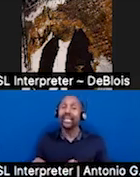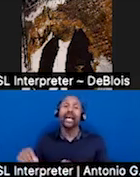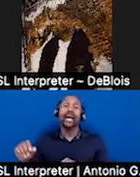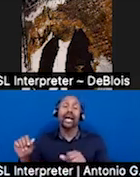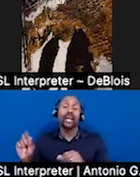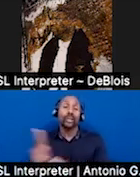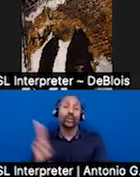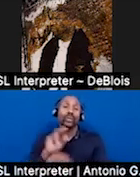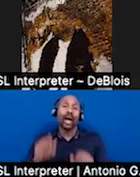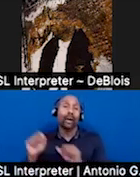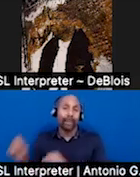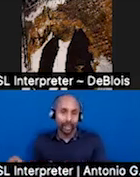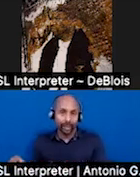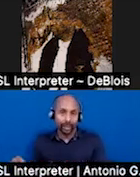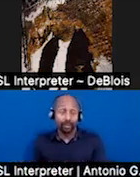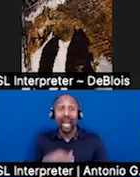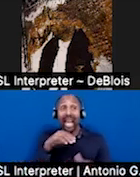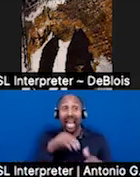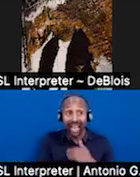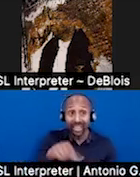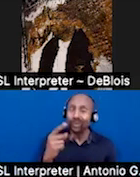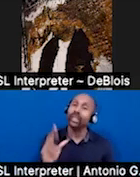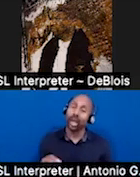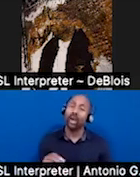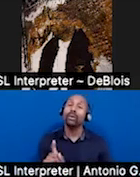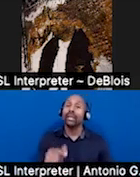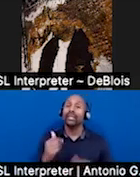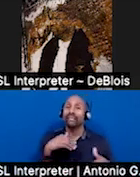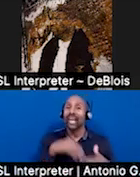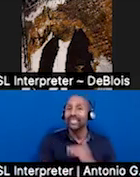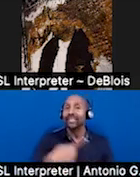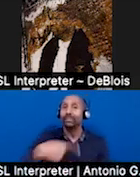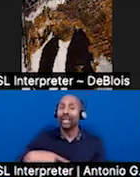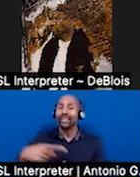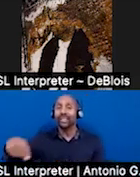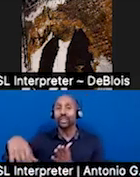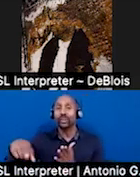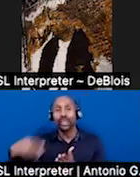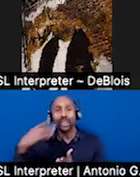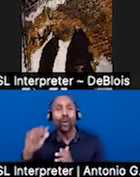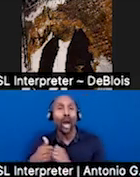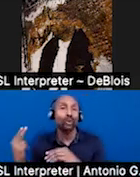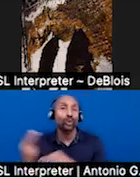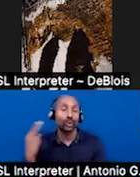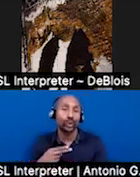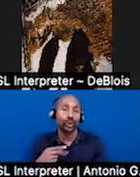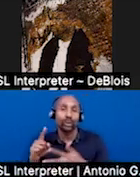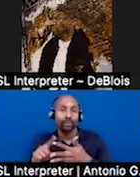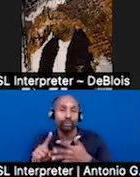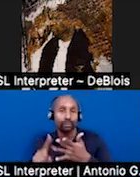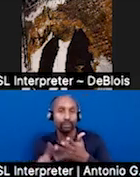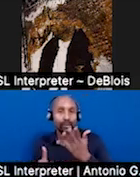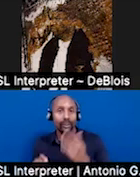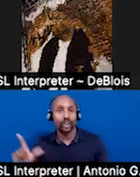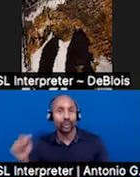access, it's making sure that students are able to use these tools and to use them to meet their goals. So I appreciate